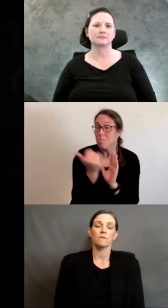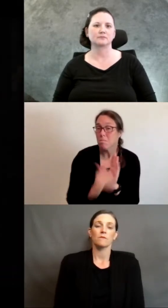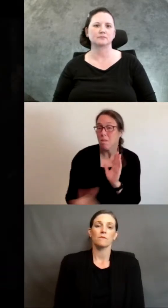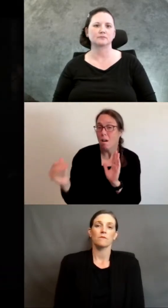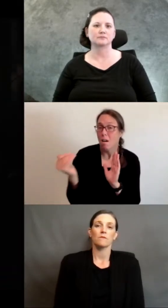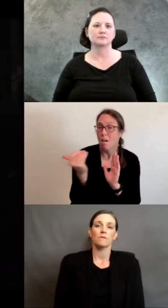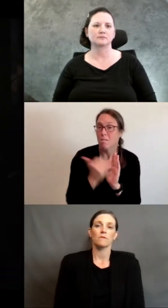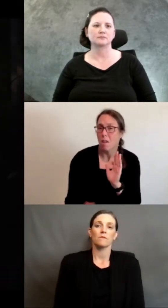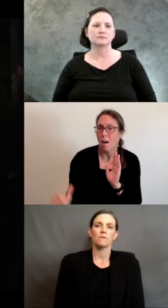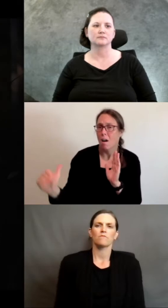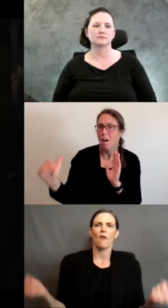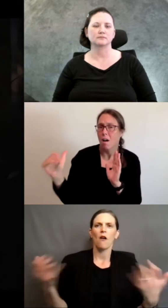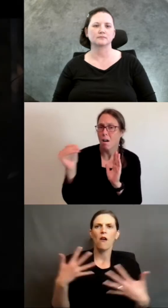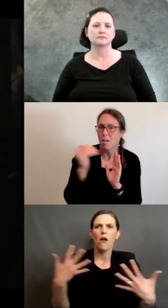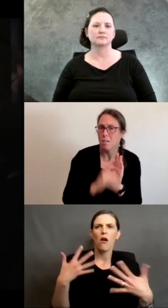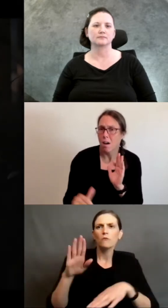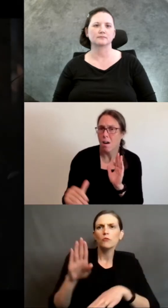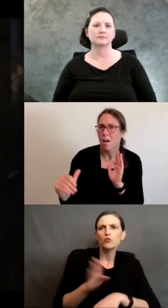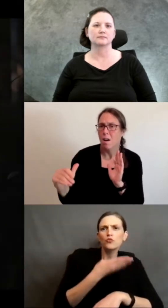We are now in Jessica's dream.